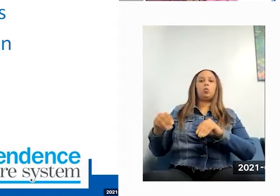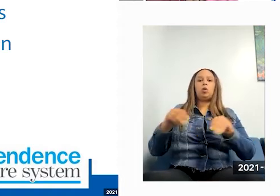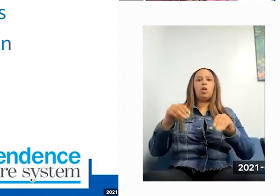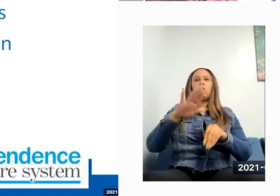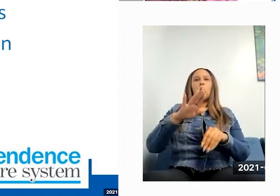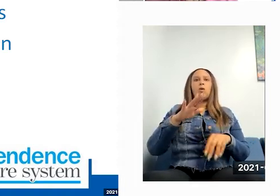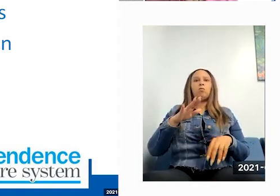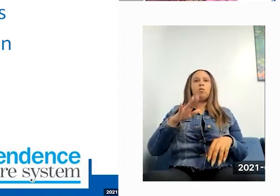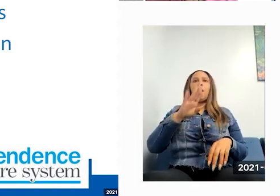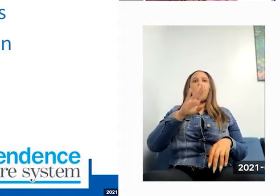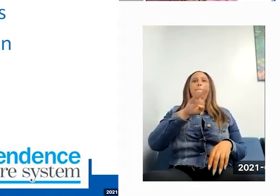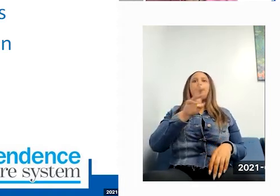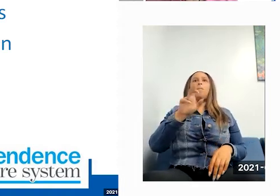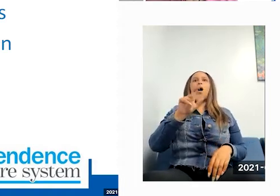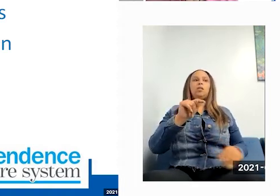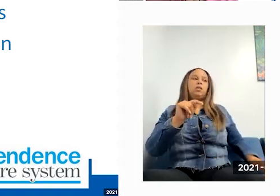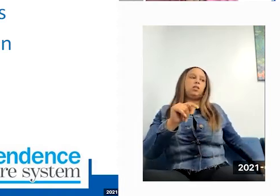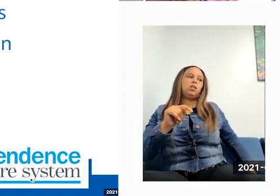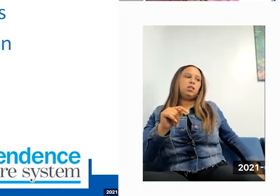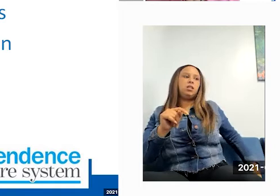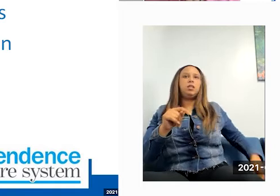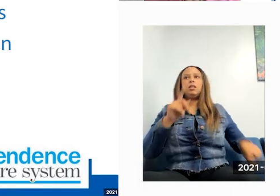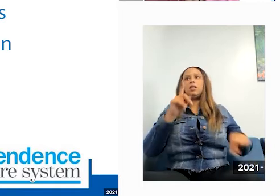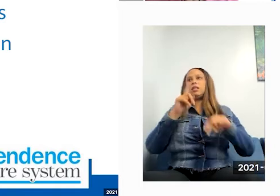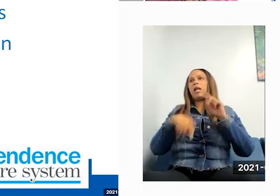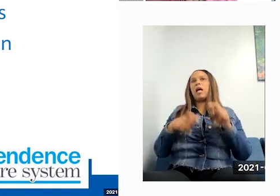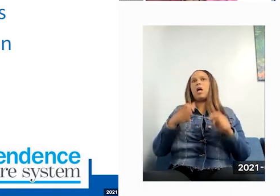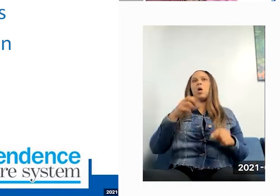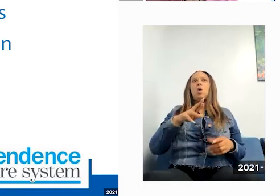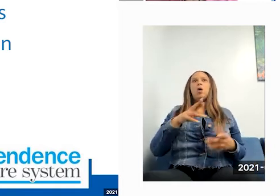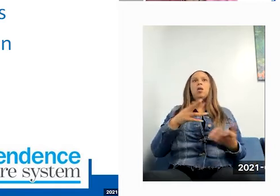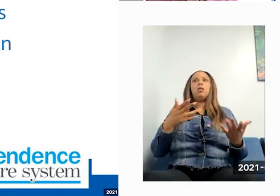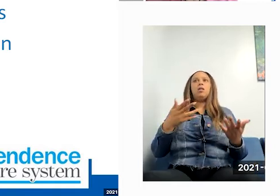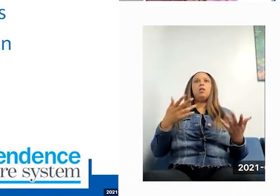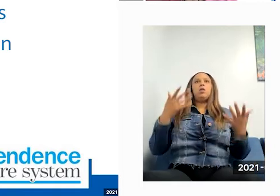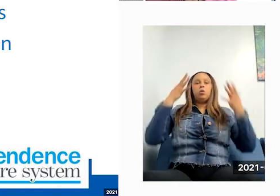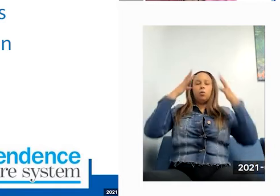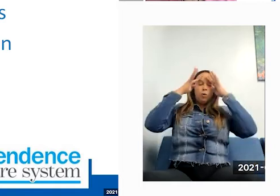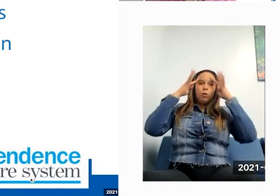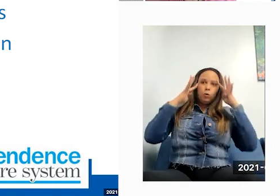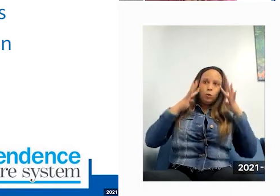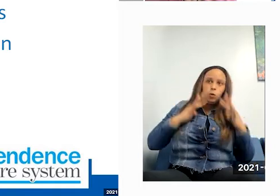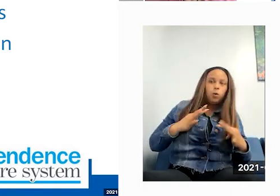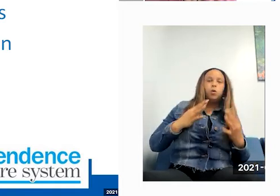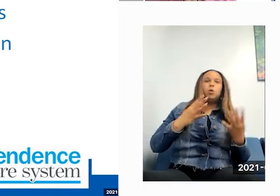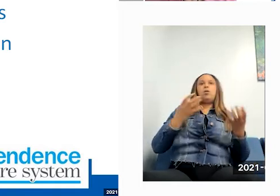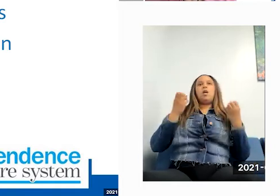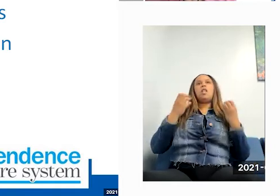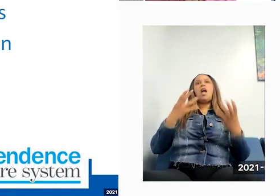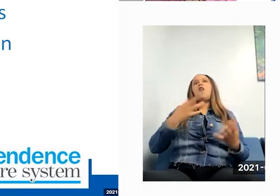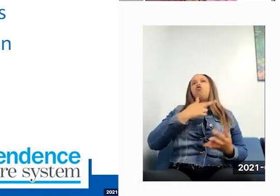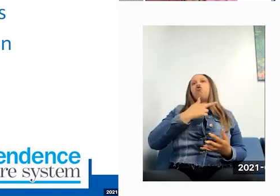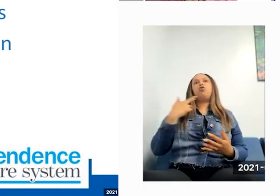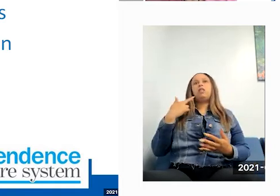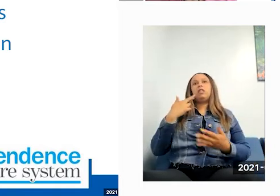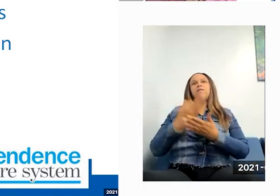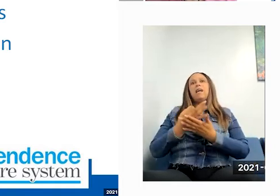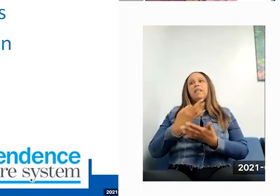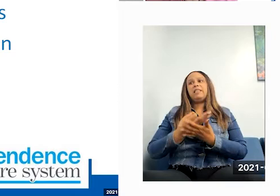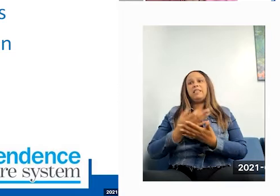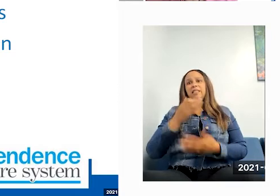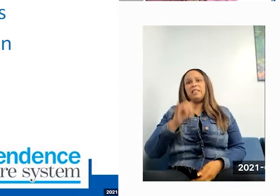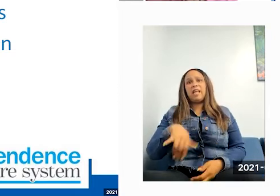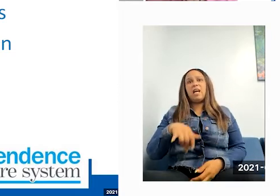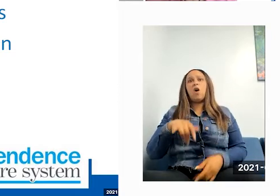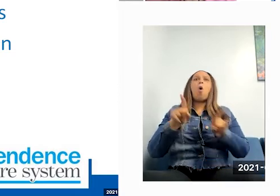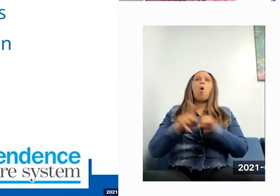or perspiration, or a bunch of risk factors, and even your body size